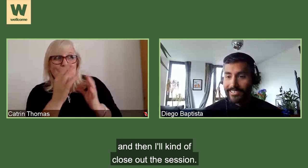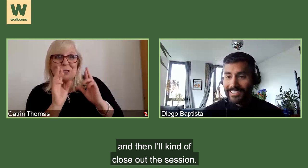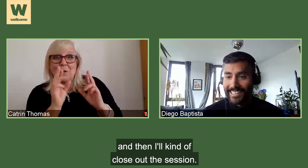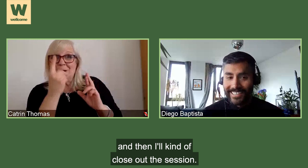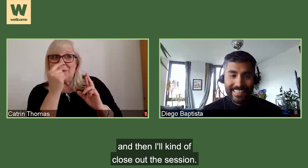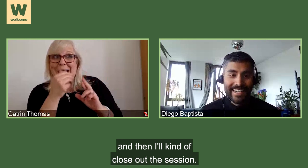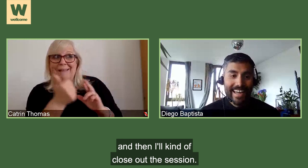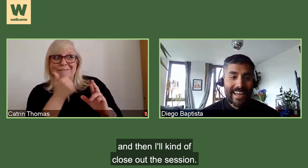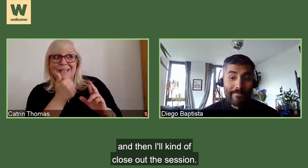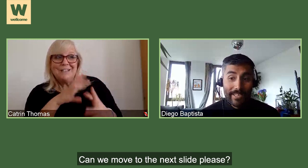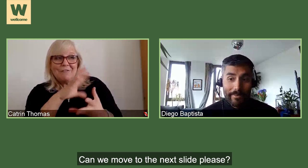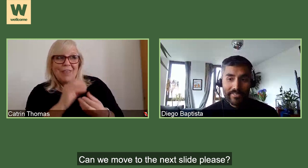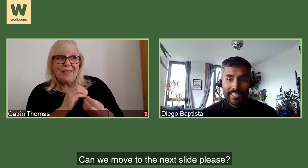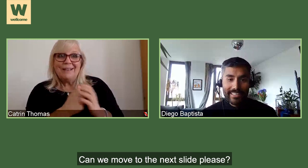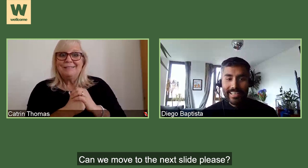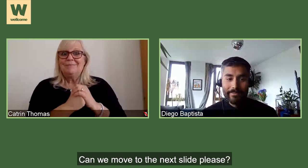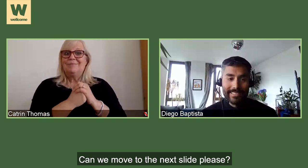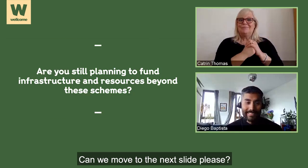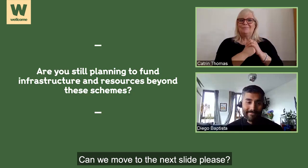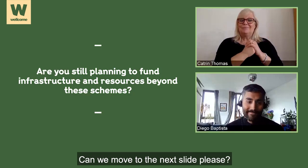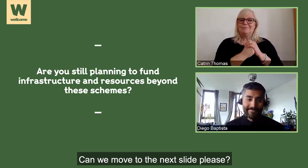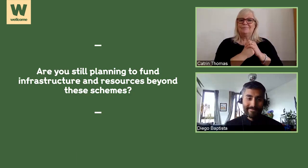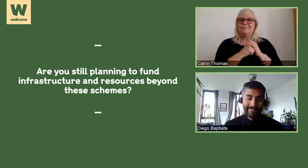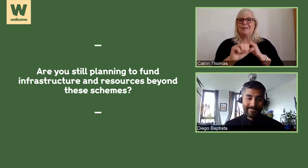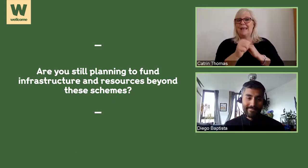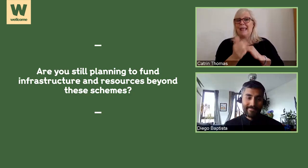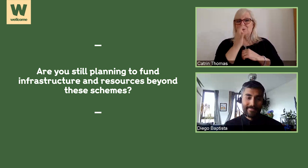kind of close out the session. Can we move to the next slide, please?